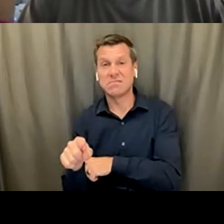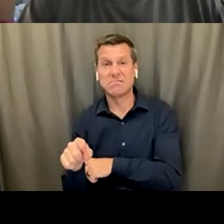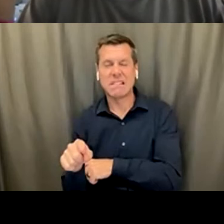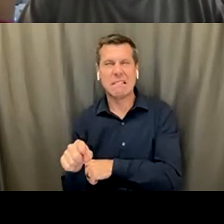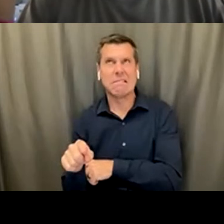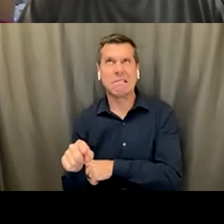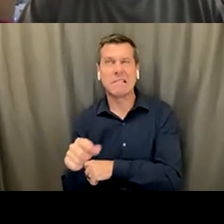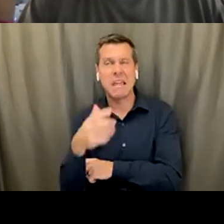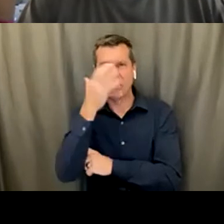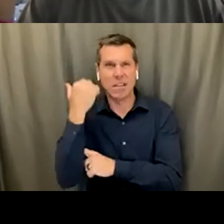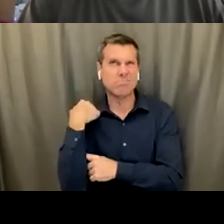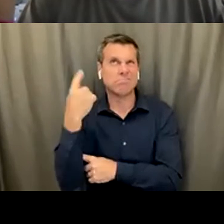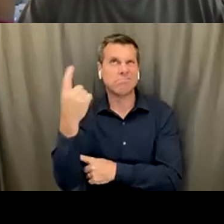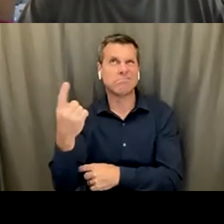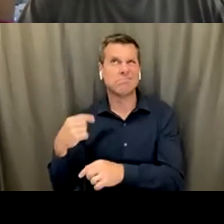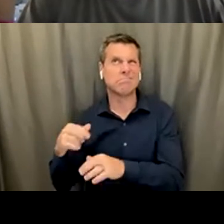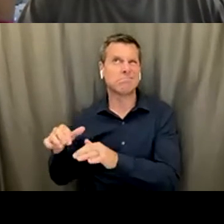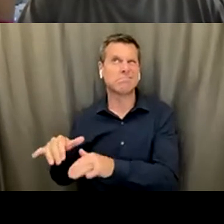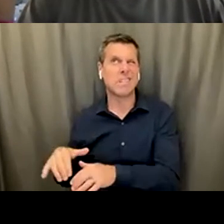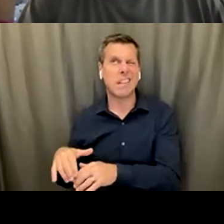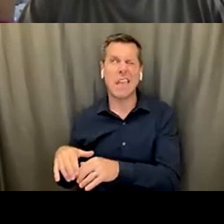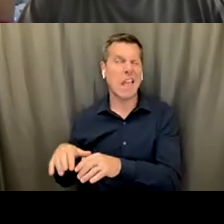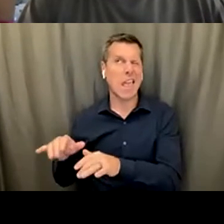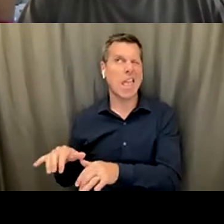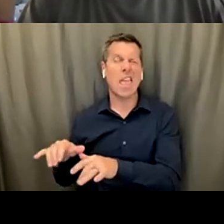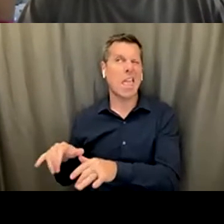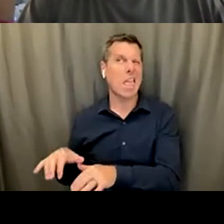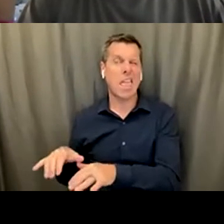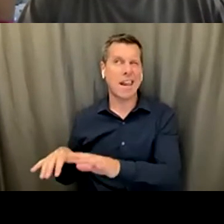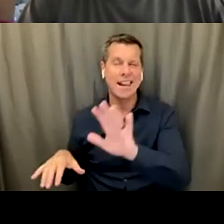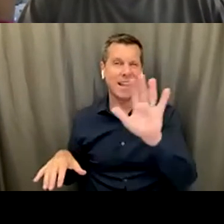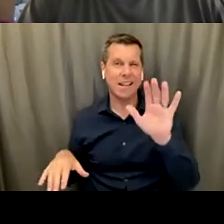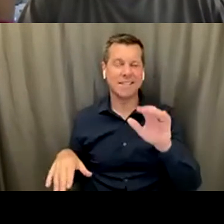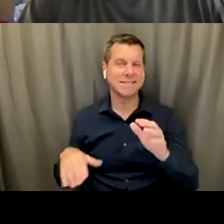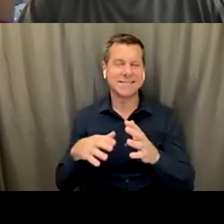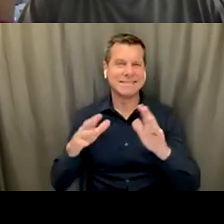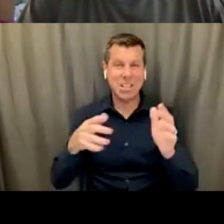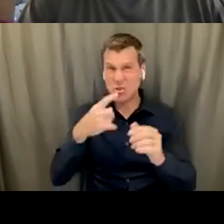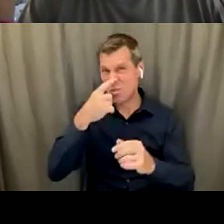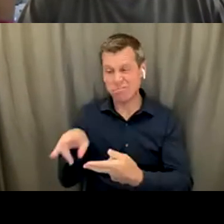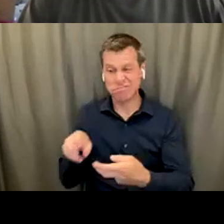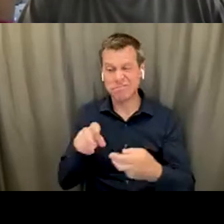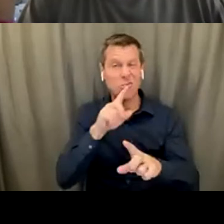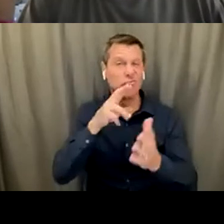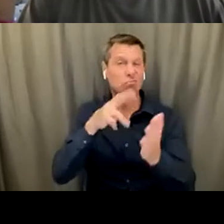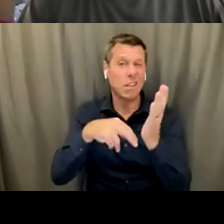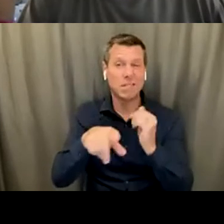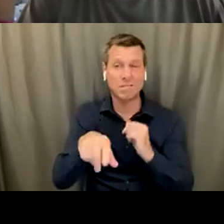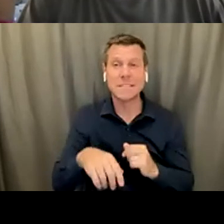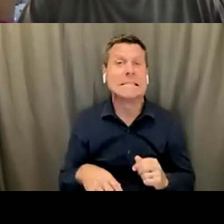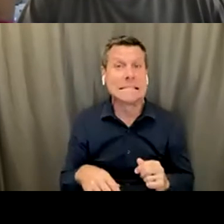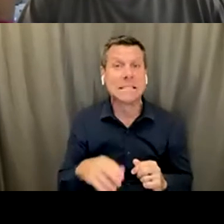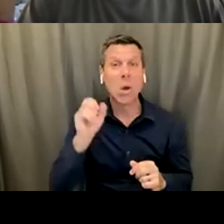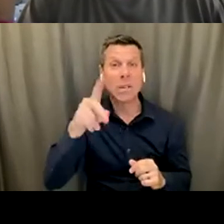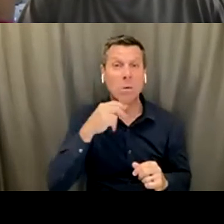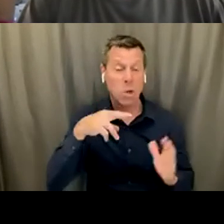remember what I said in the chat. I can't recall everything I put in the chat that I asked. You could just read it out if you like. We'll look for it, Jerry. Let